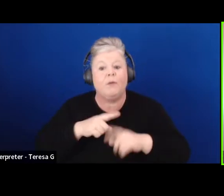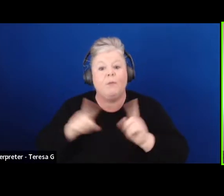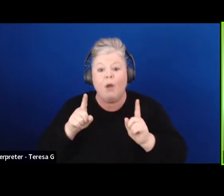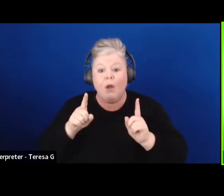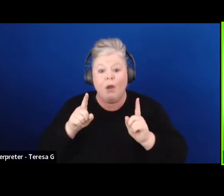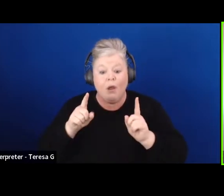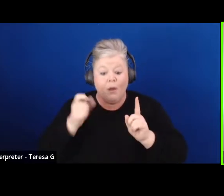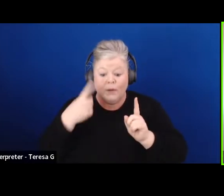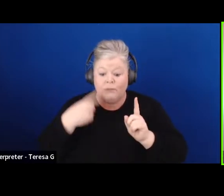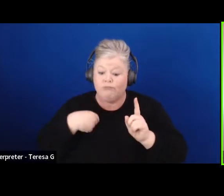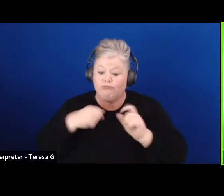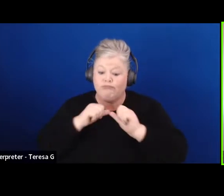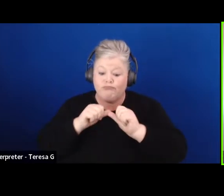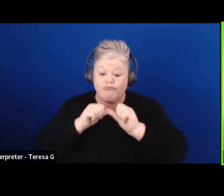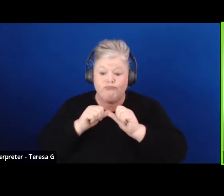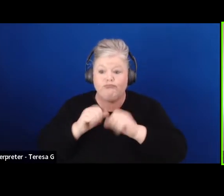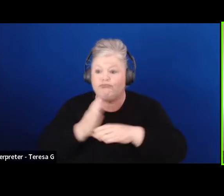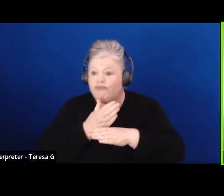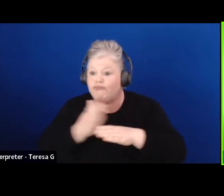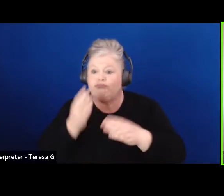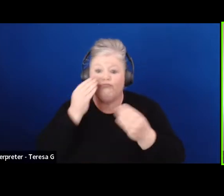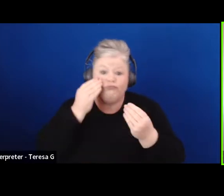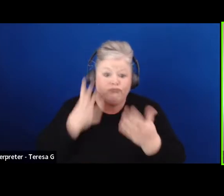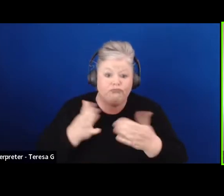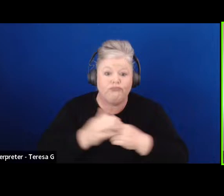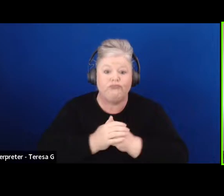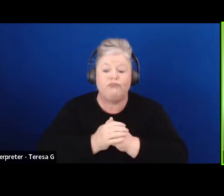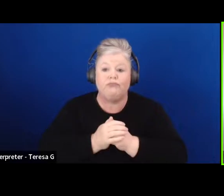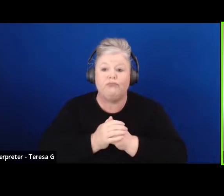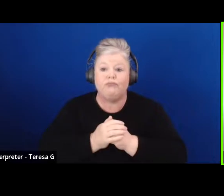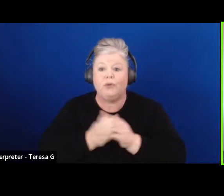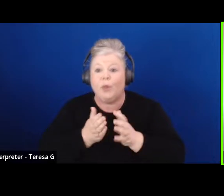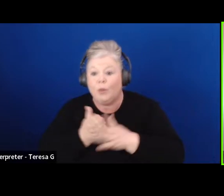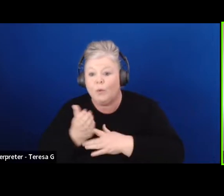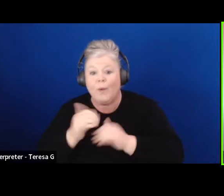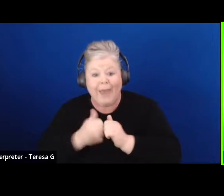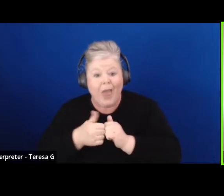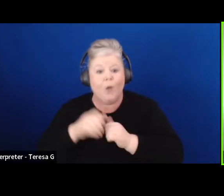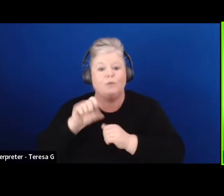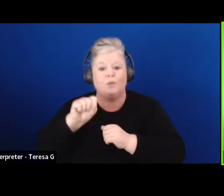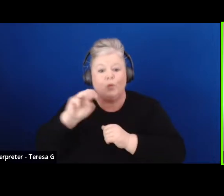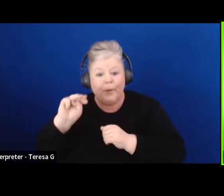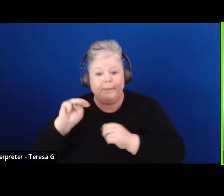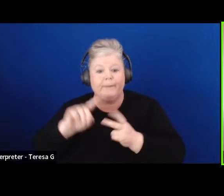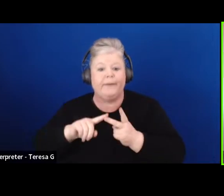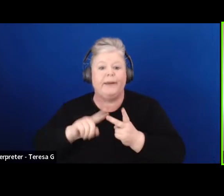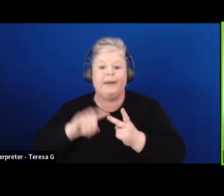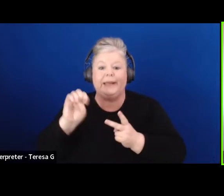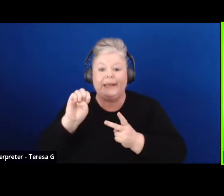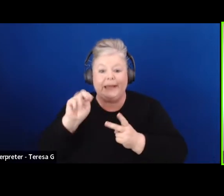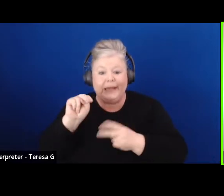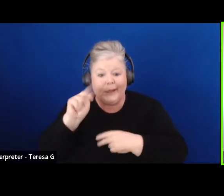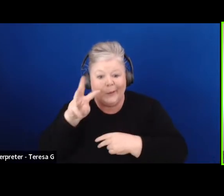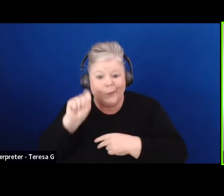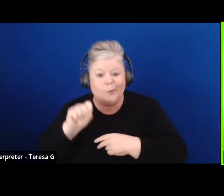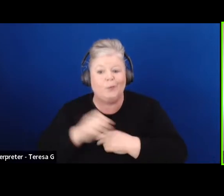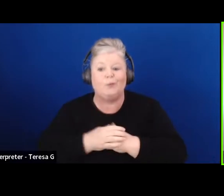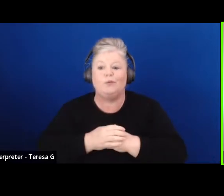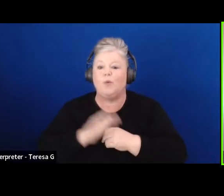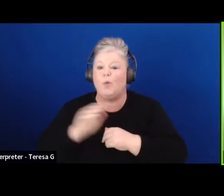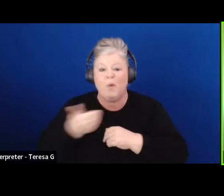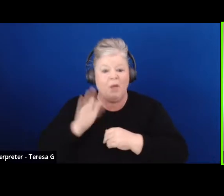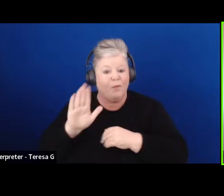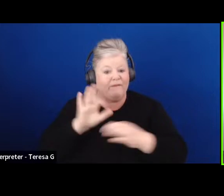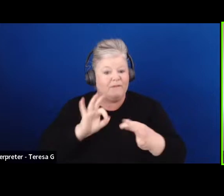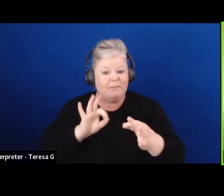to share information through our social media and e-news and welcome feedback at any